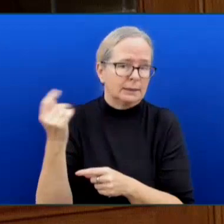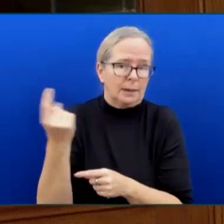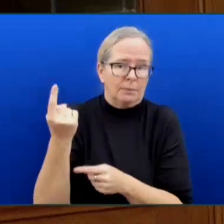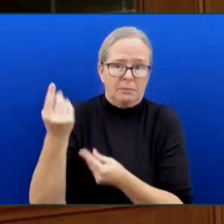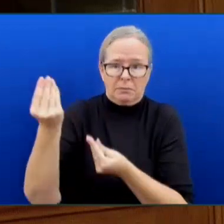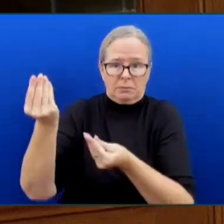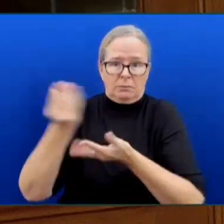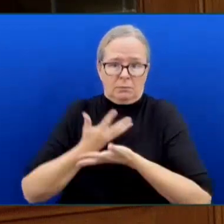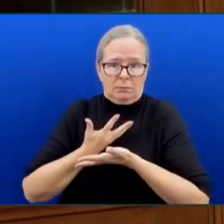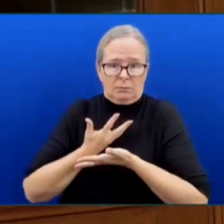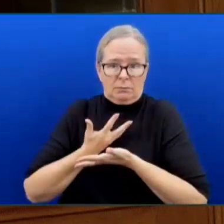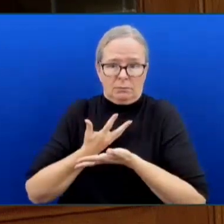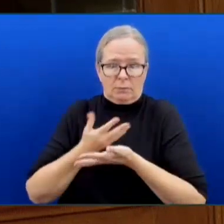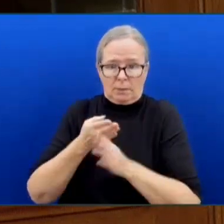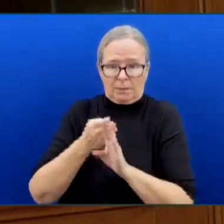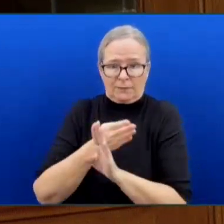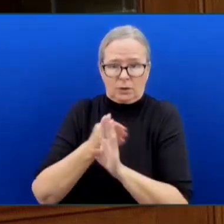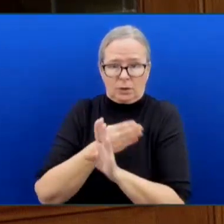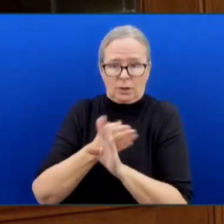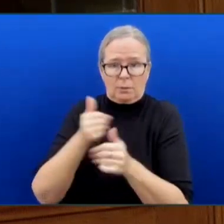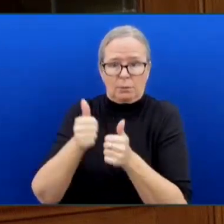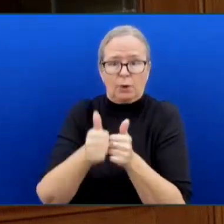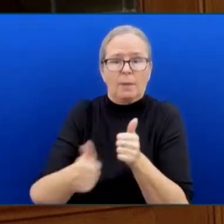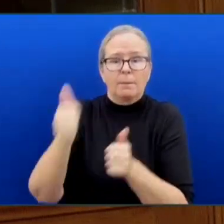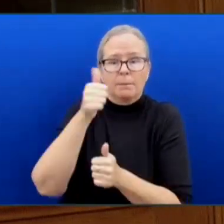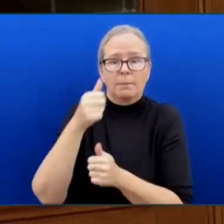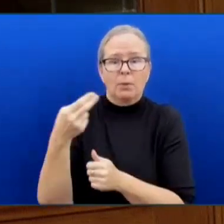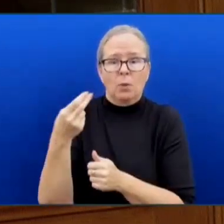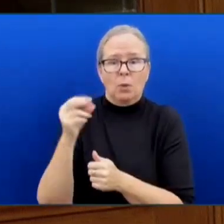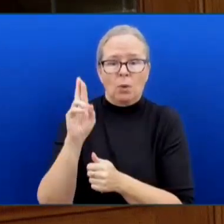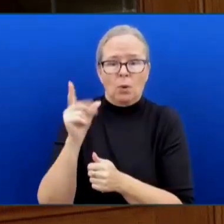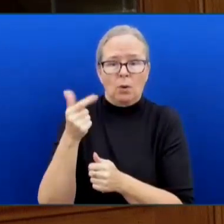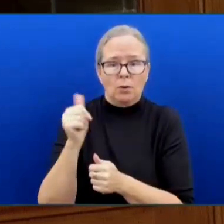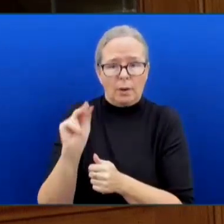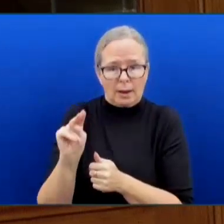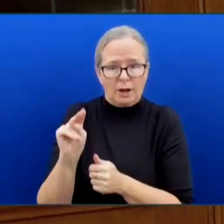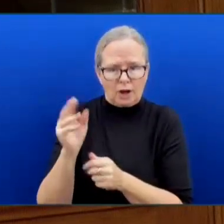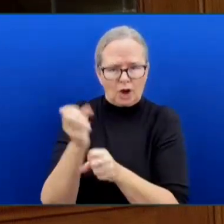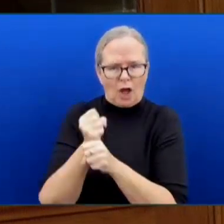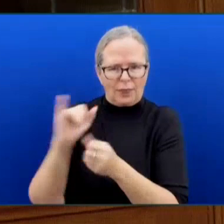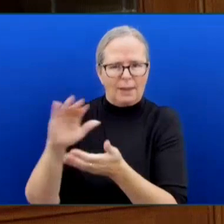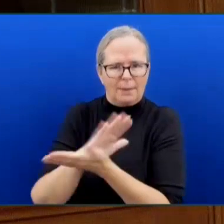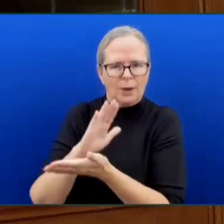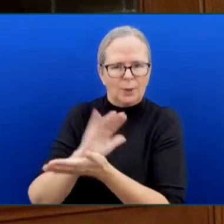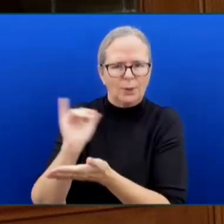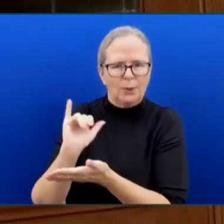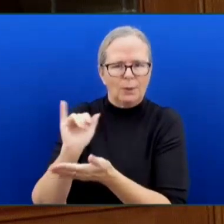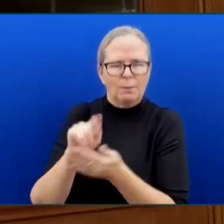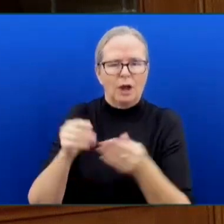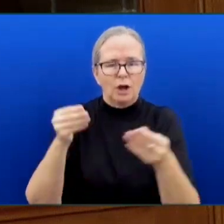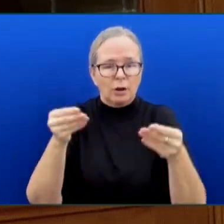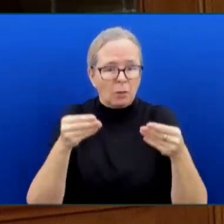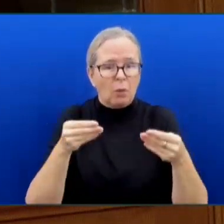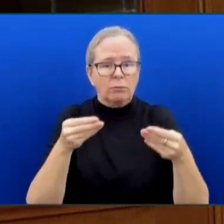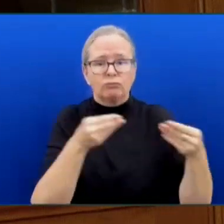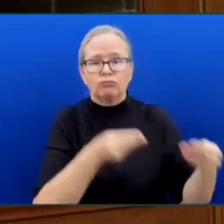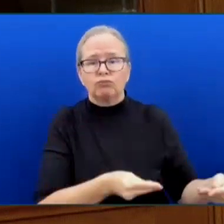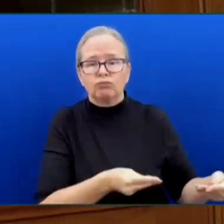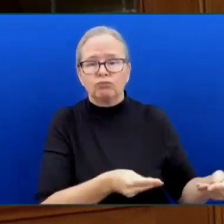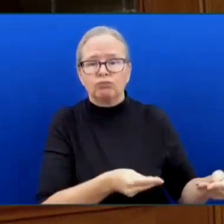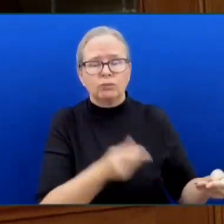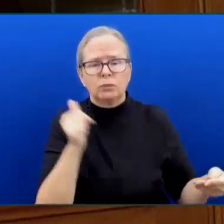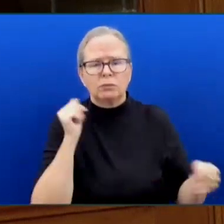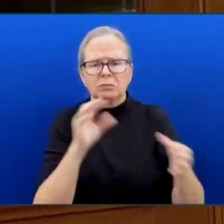he refused to address it in this House. So today, as the House Leader for the Conservative Party of British Columbia,